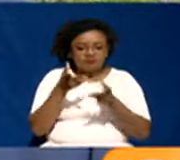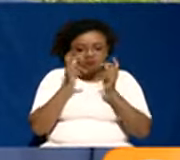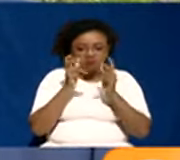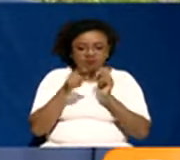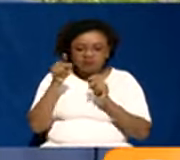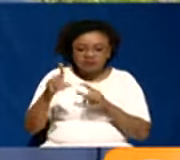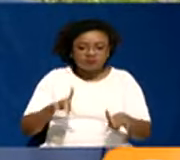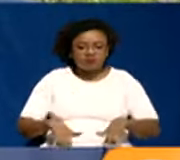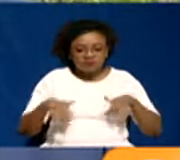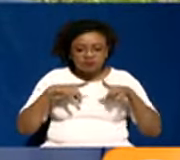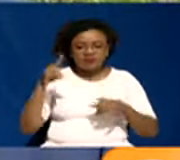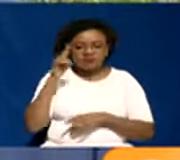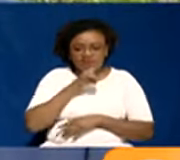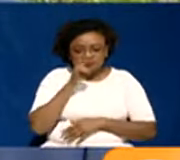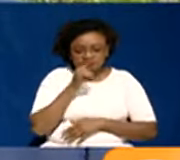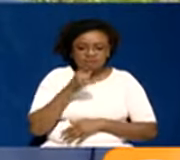a matter of